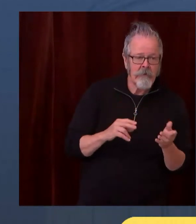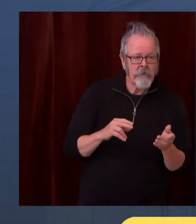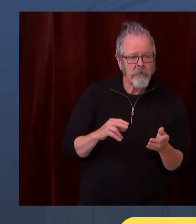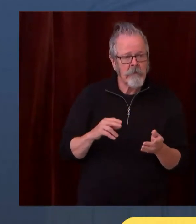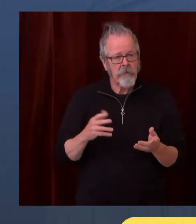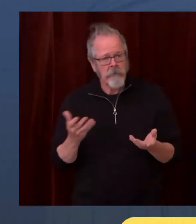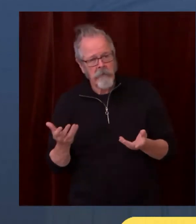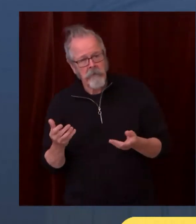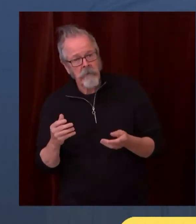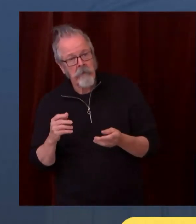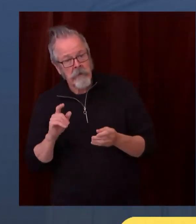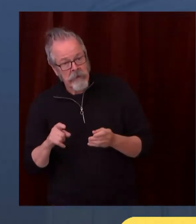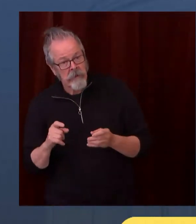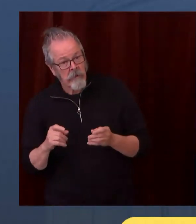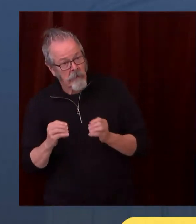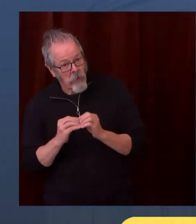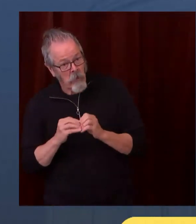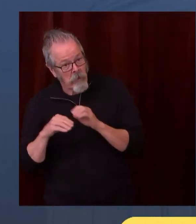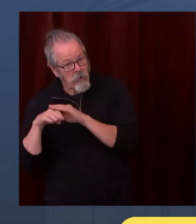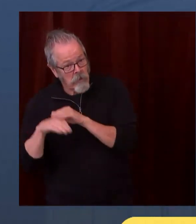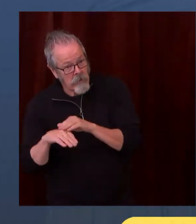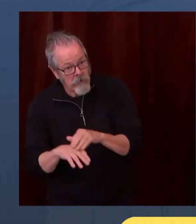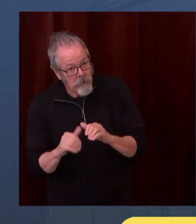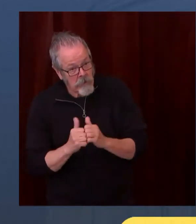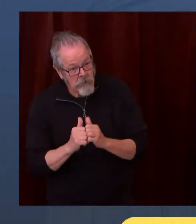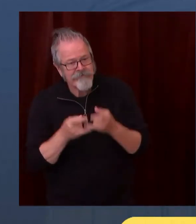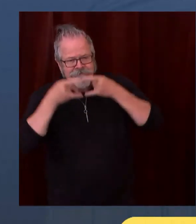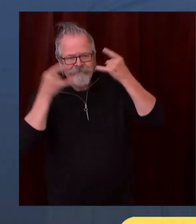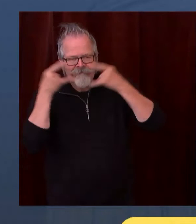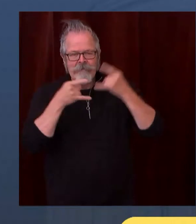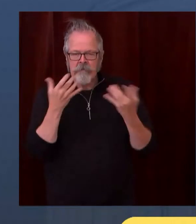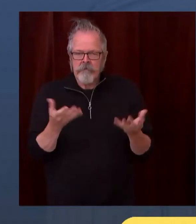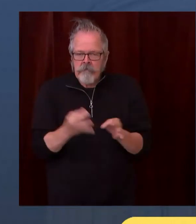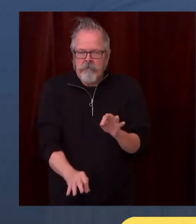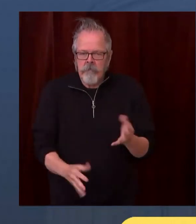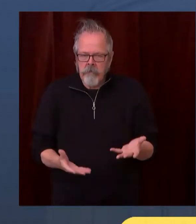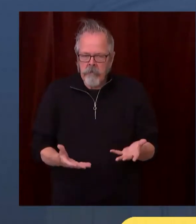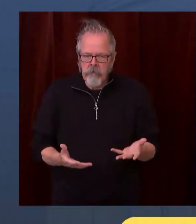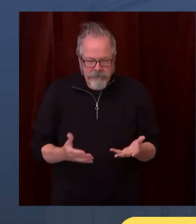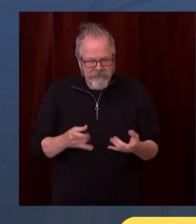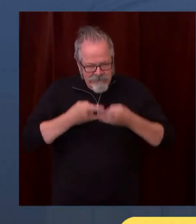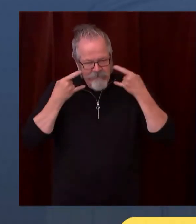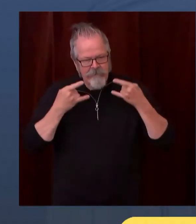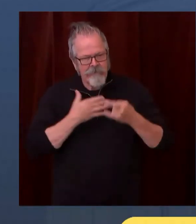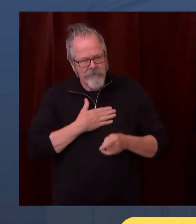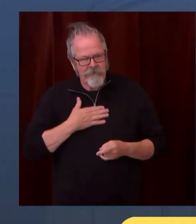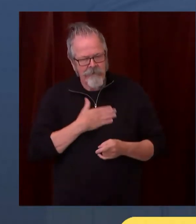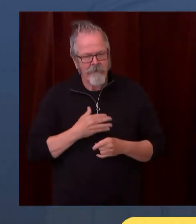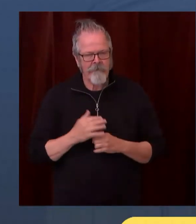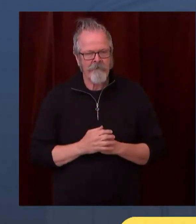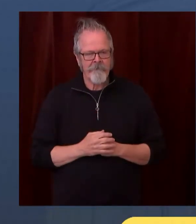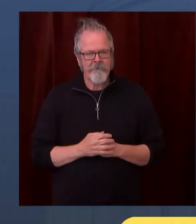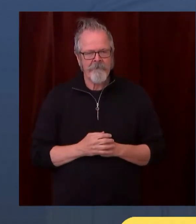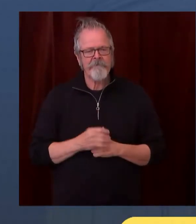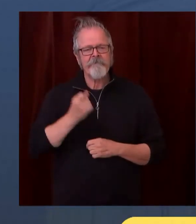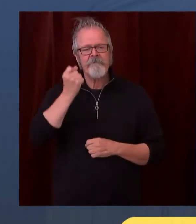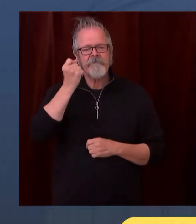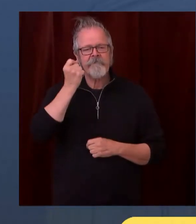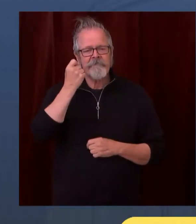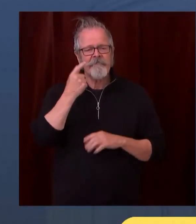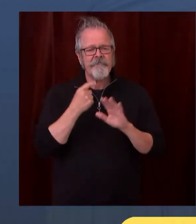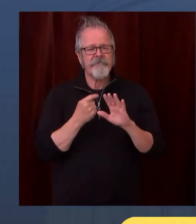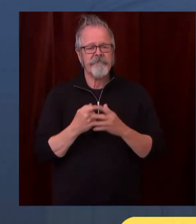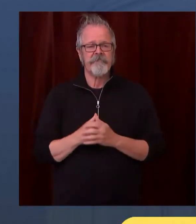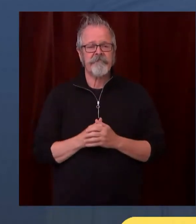We still have thousands of infections that are occurring because people are enjoying the company of their families and their drinking